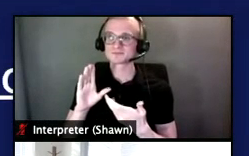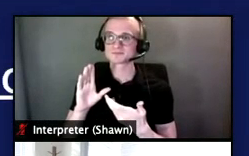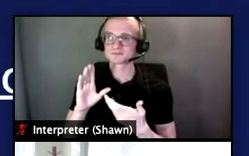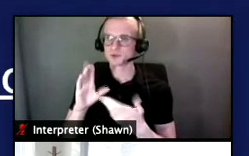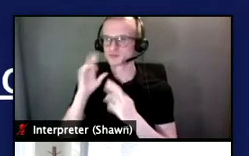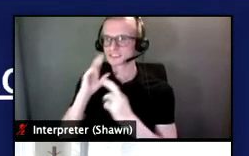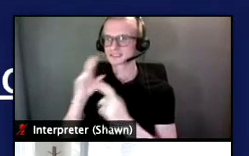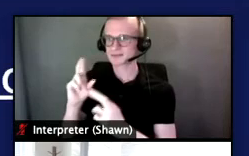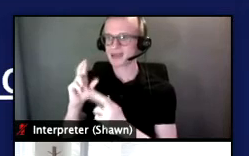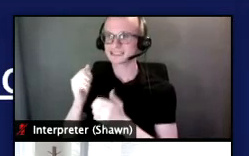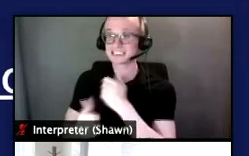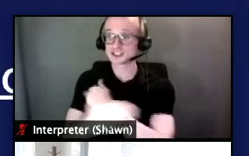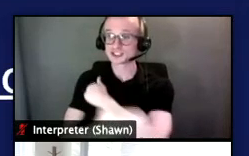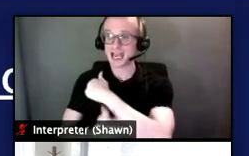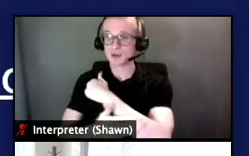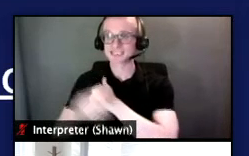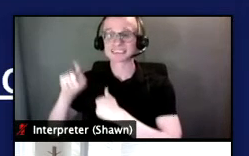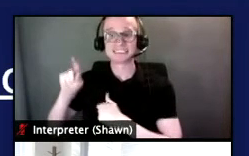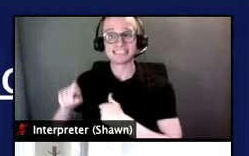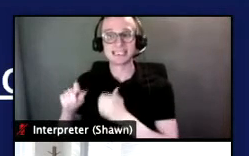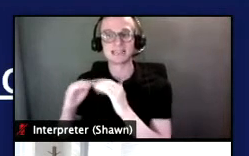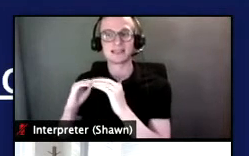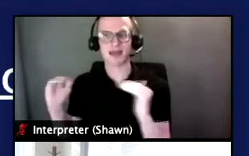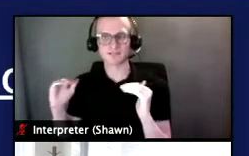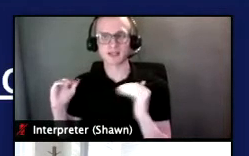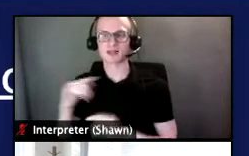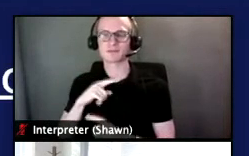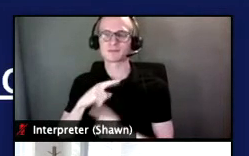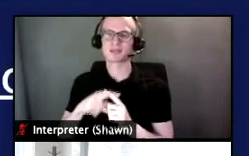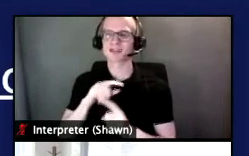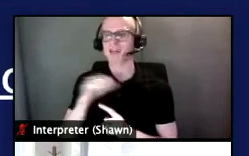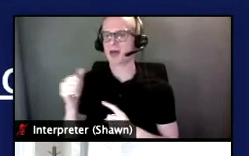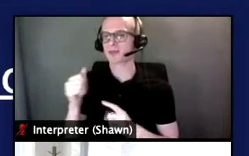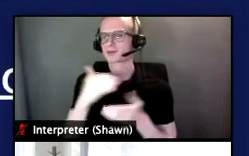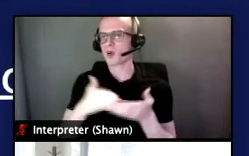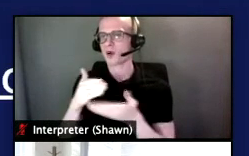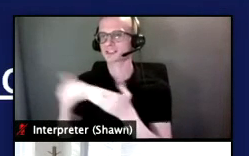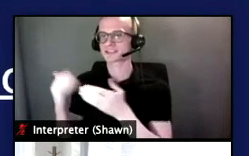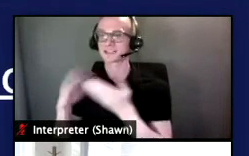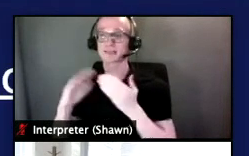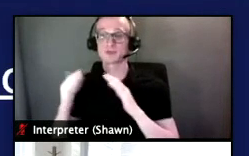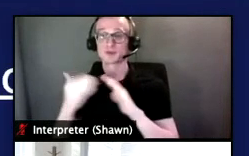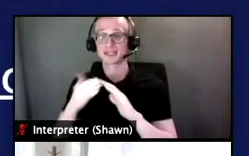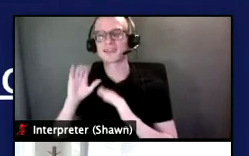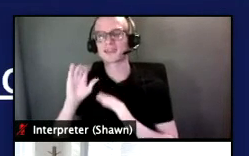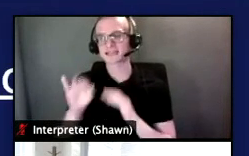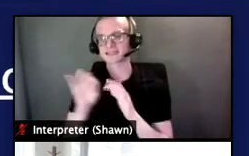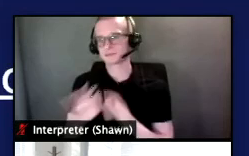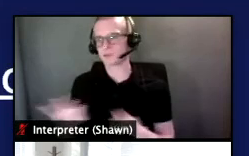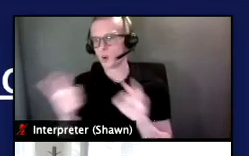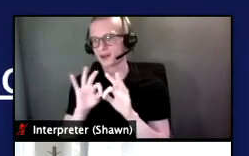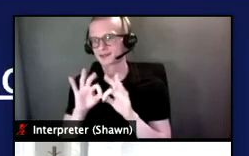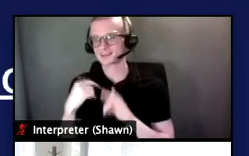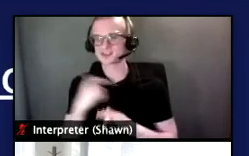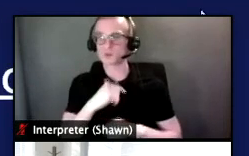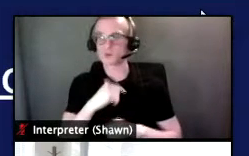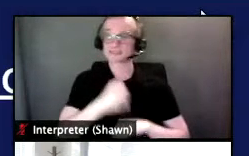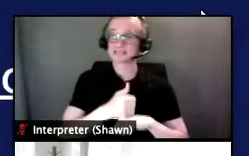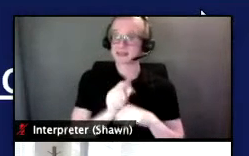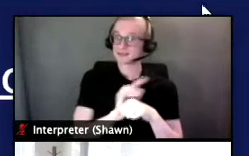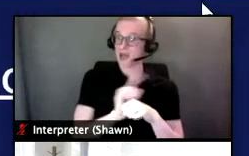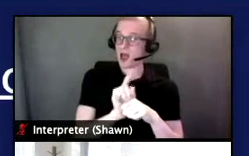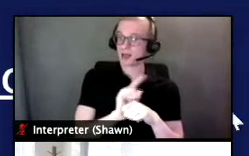other unique aspects of the community, was important. So we built the dial. We did that in close partnership